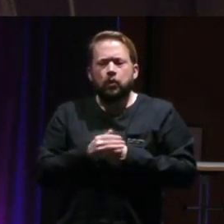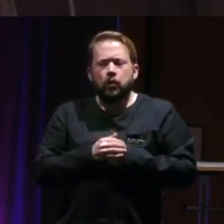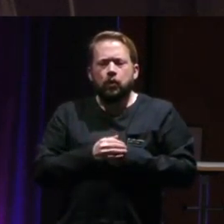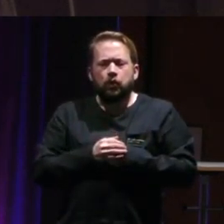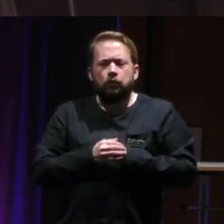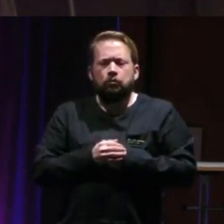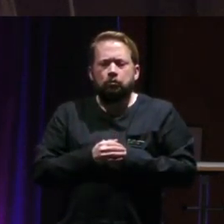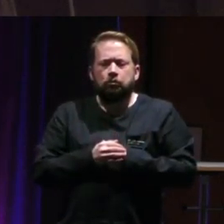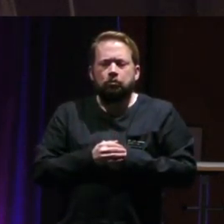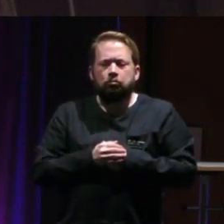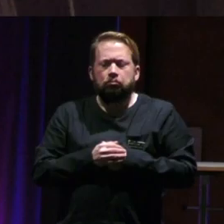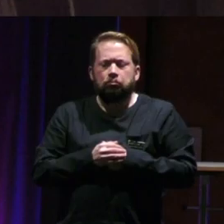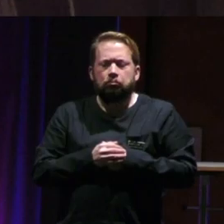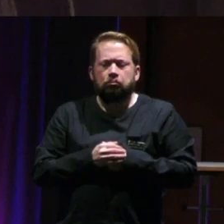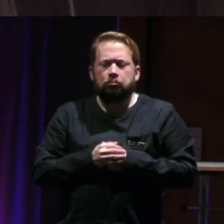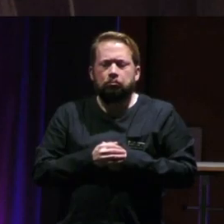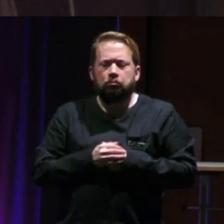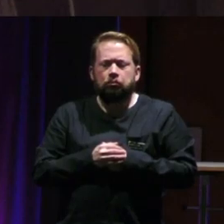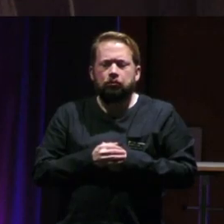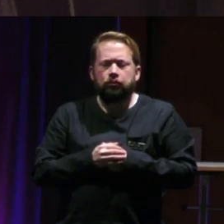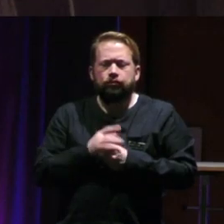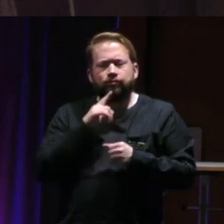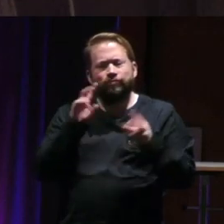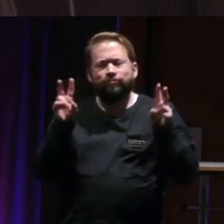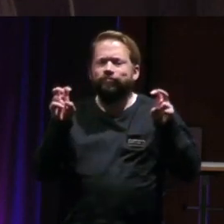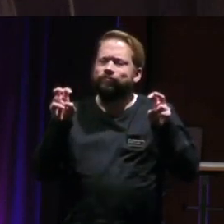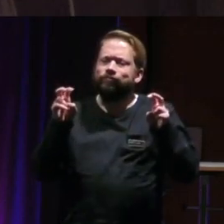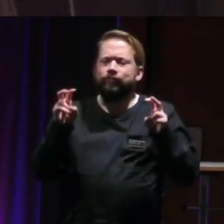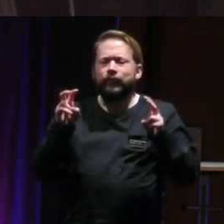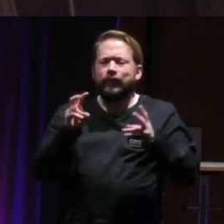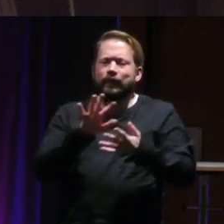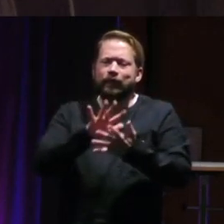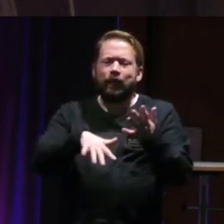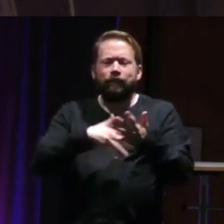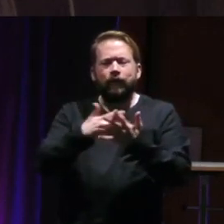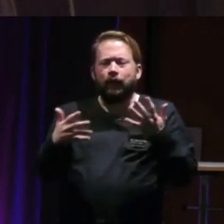we have so-called network case. It's a criminal case against